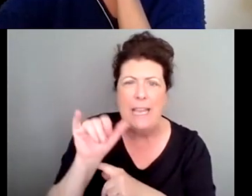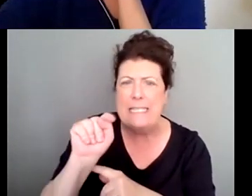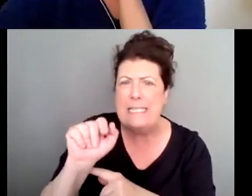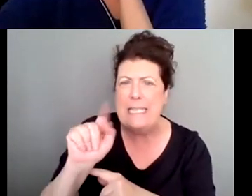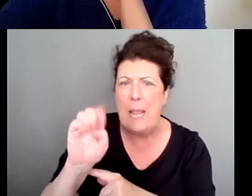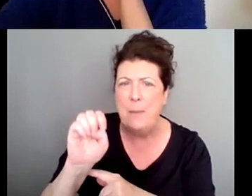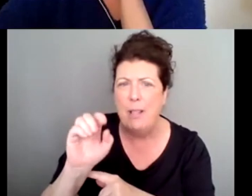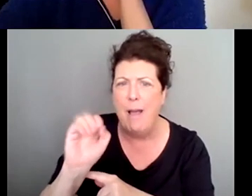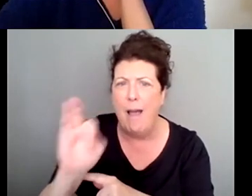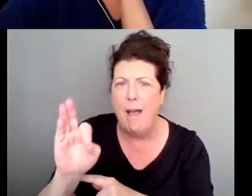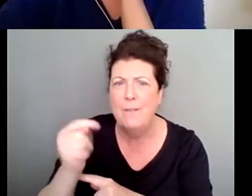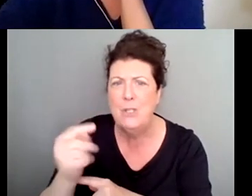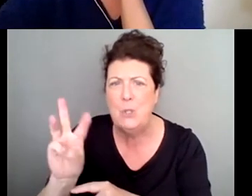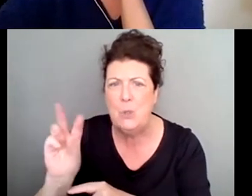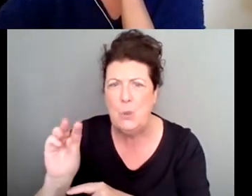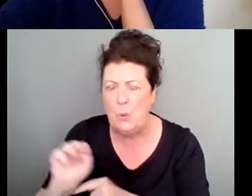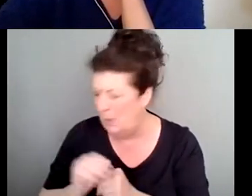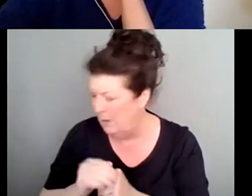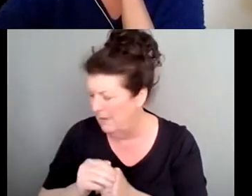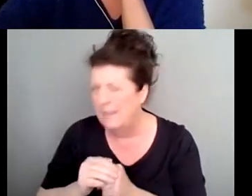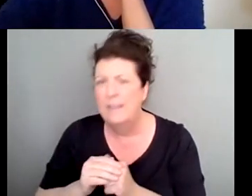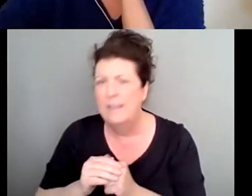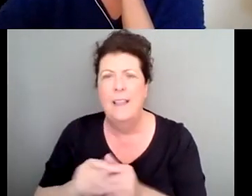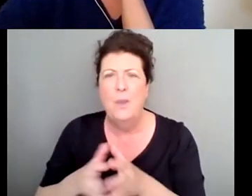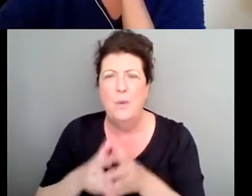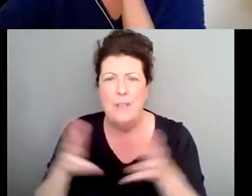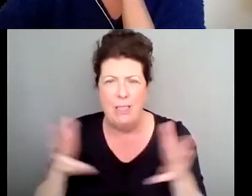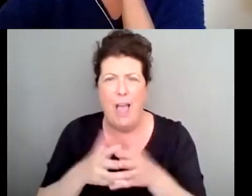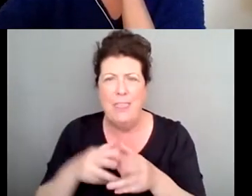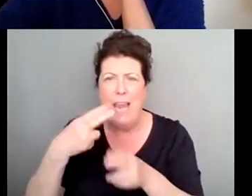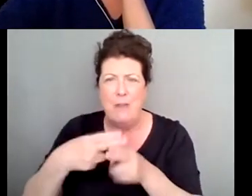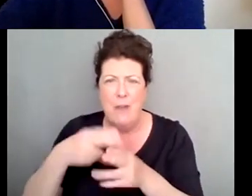That is true. Came up a lot, weirdly.